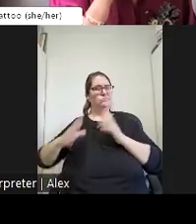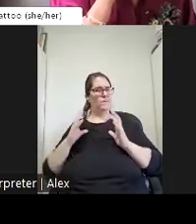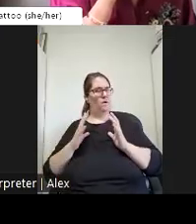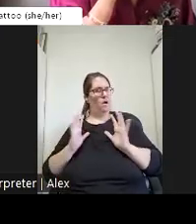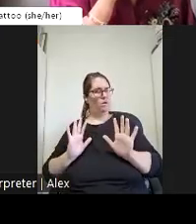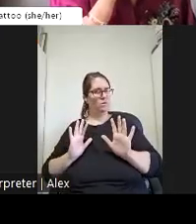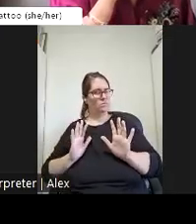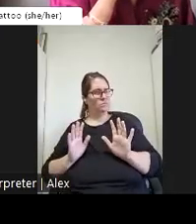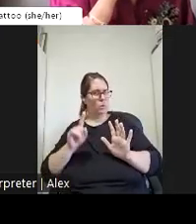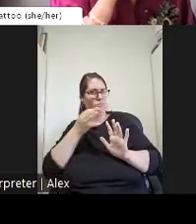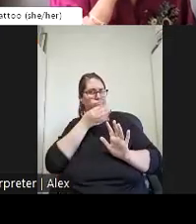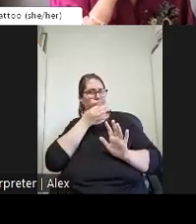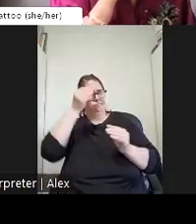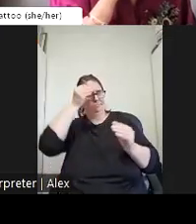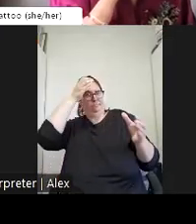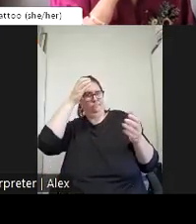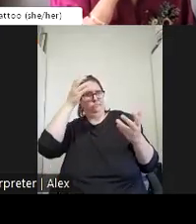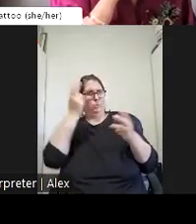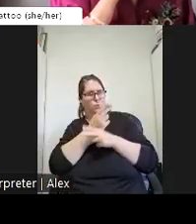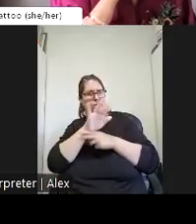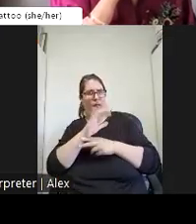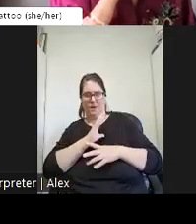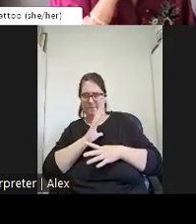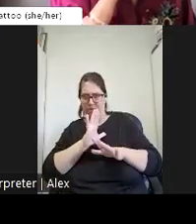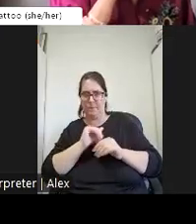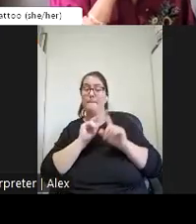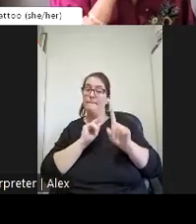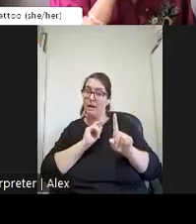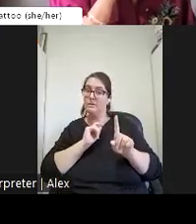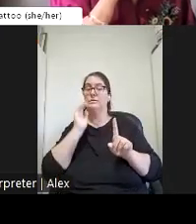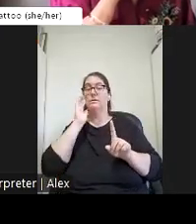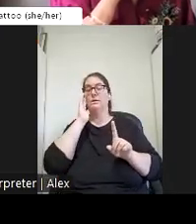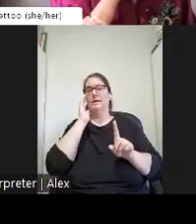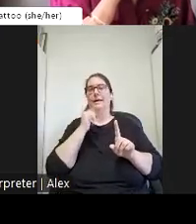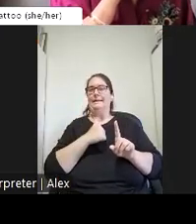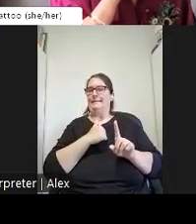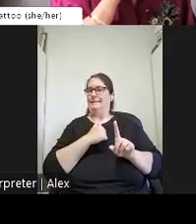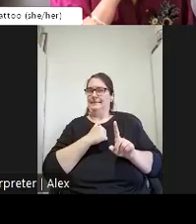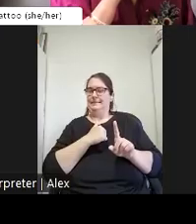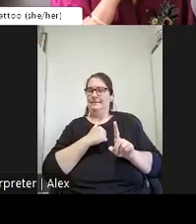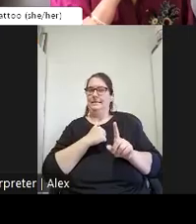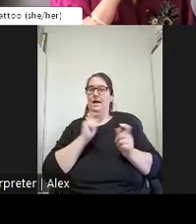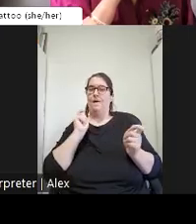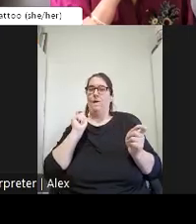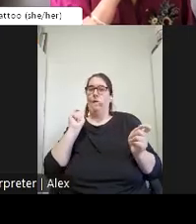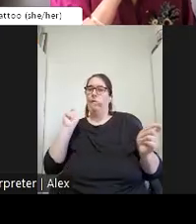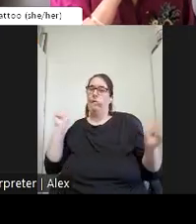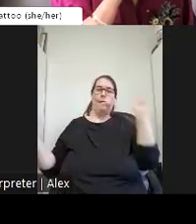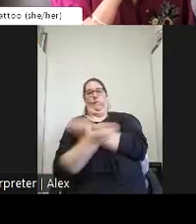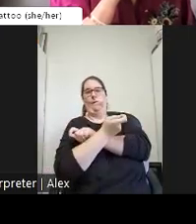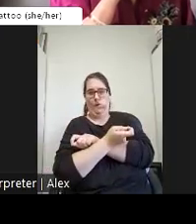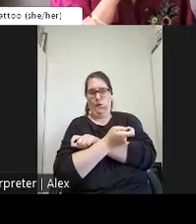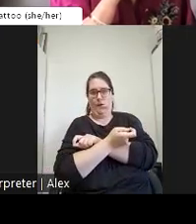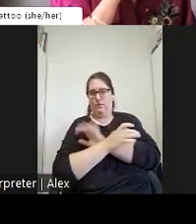should always use their professional judgment. But I would not want you to adapt it to a point where it doesn't